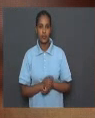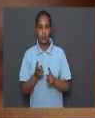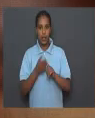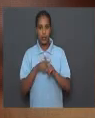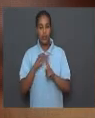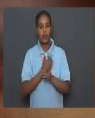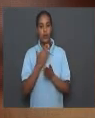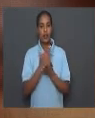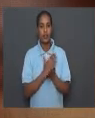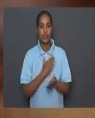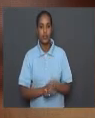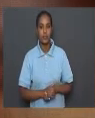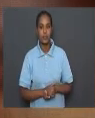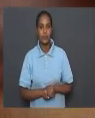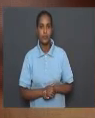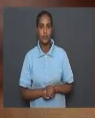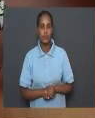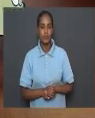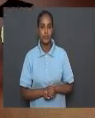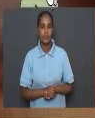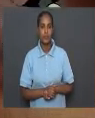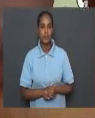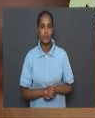Let's get back to our lesson.